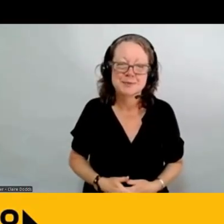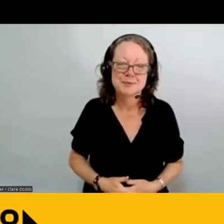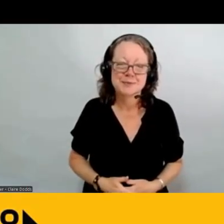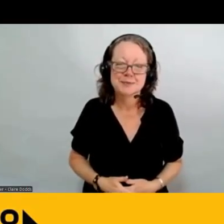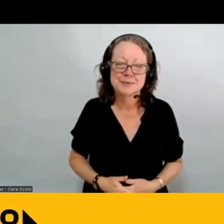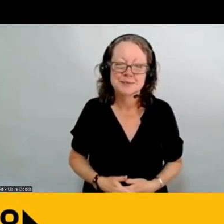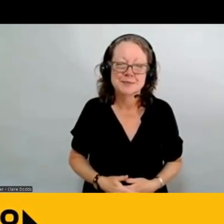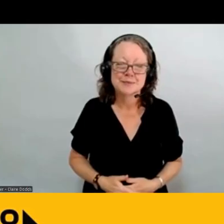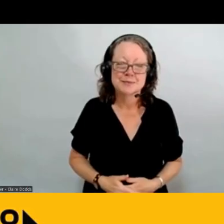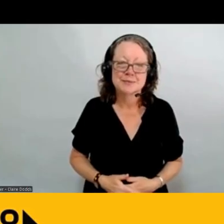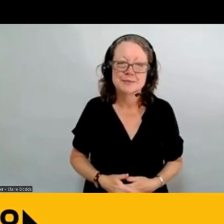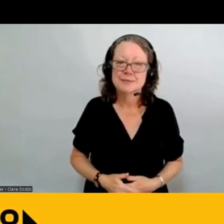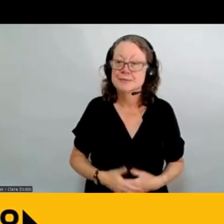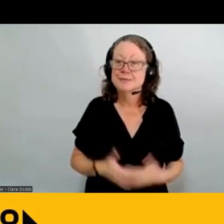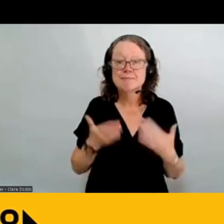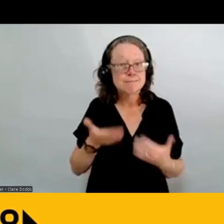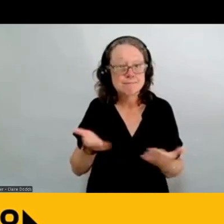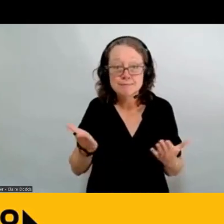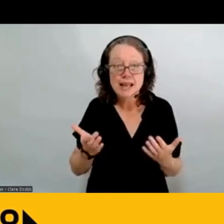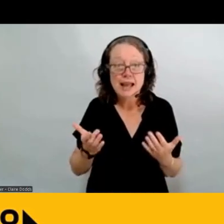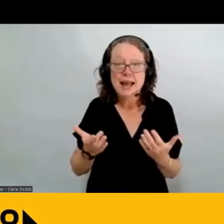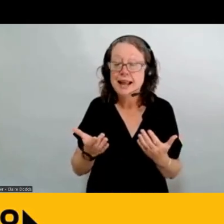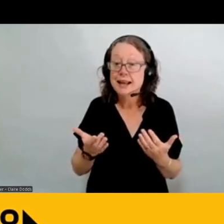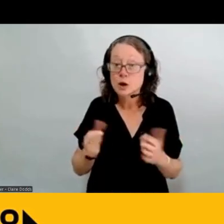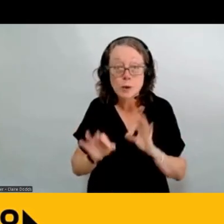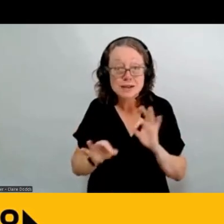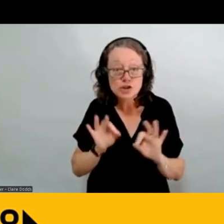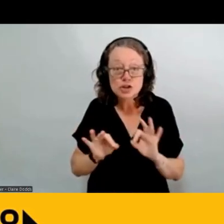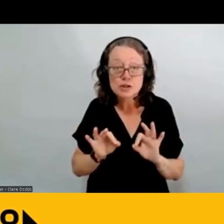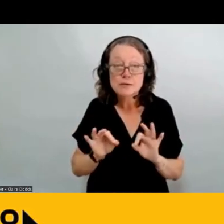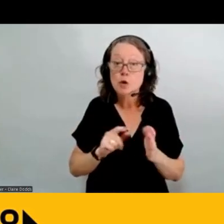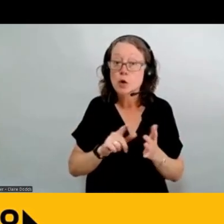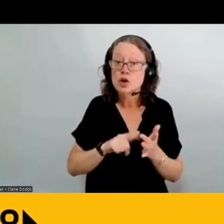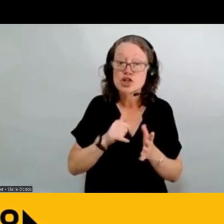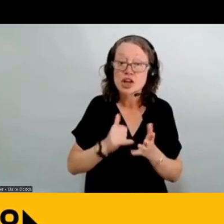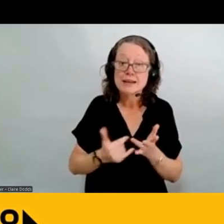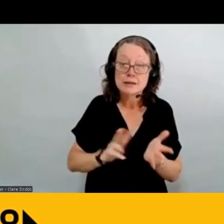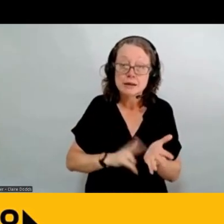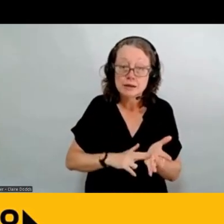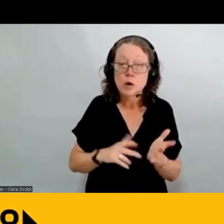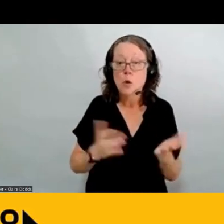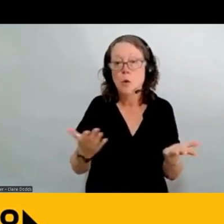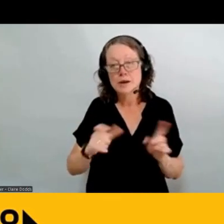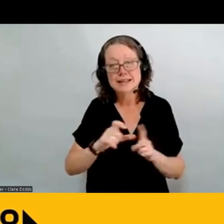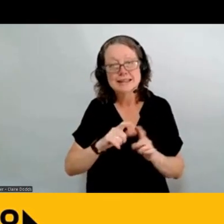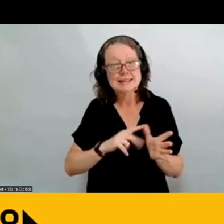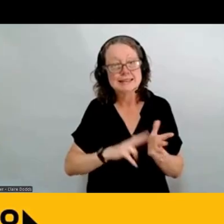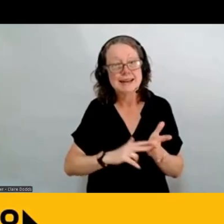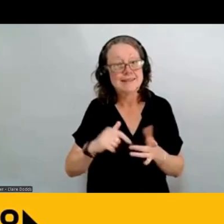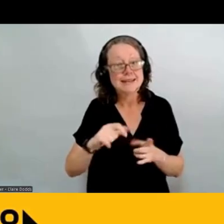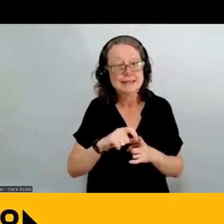And does anyone have any questions as well for Jason and David?